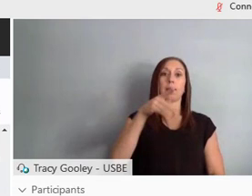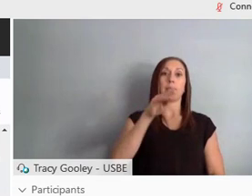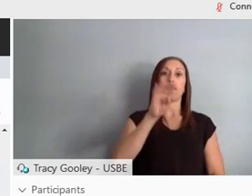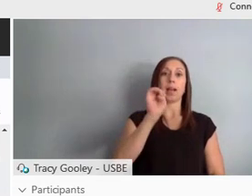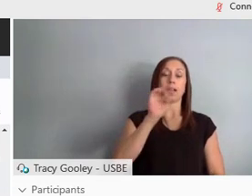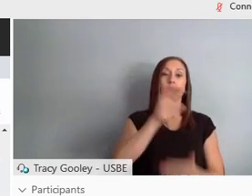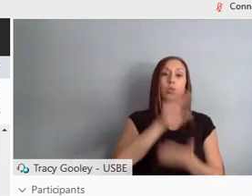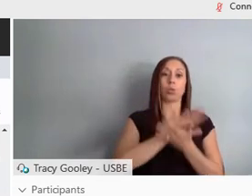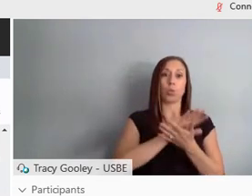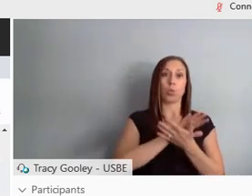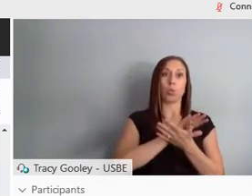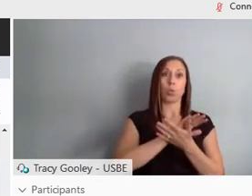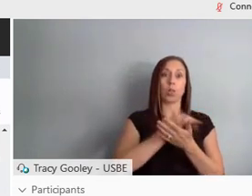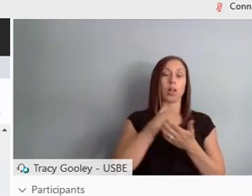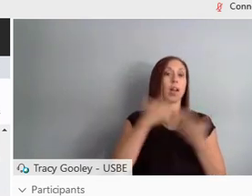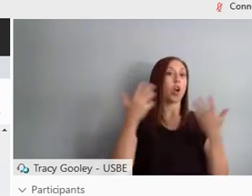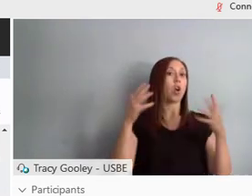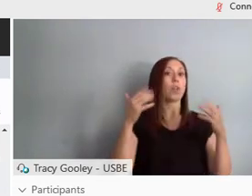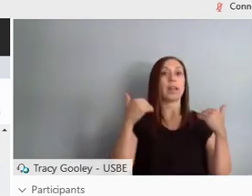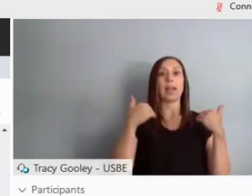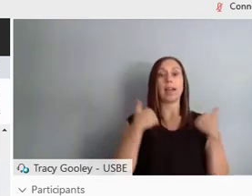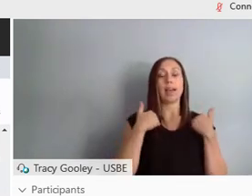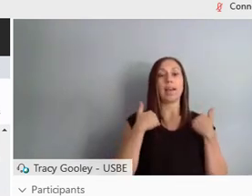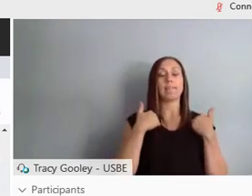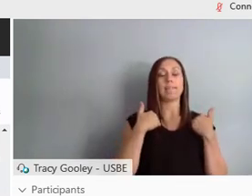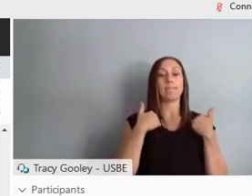Alpine School, and I already have a